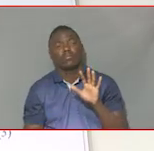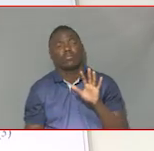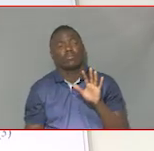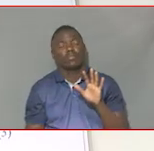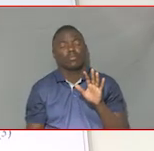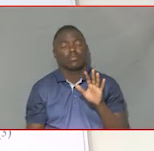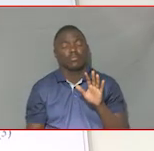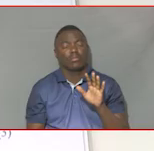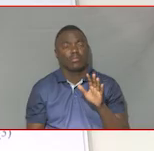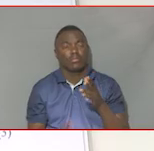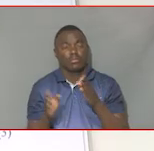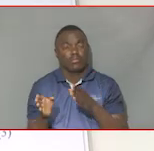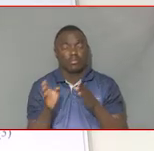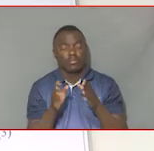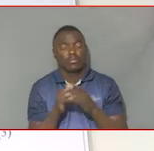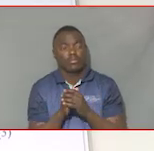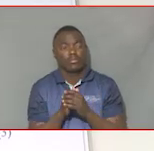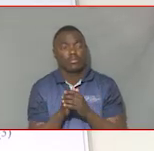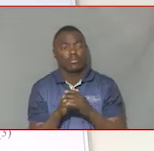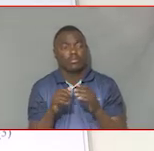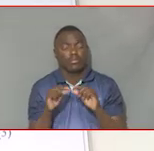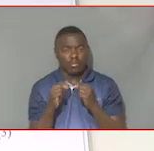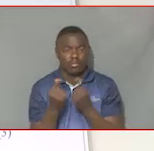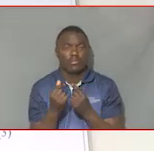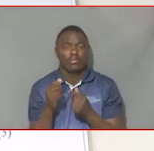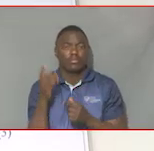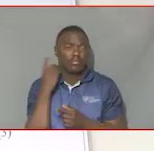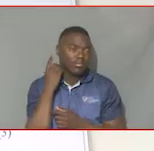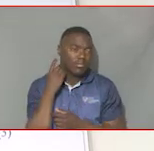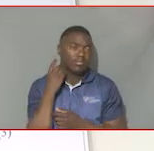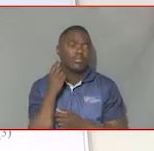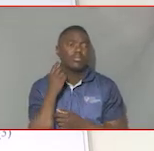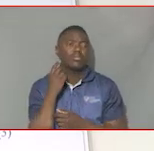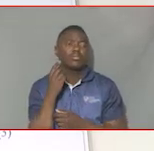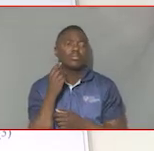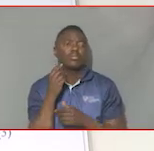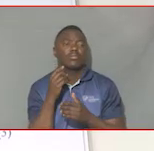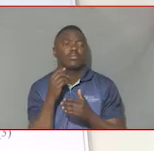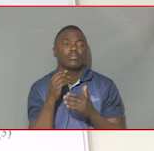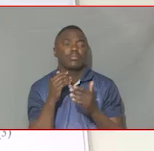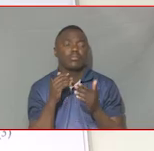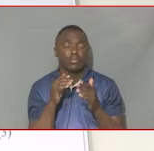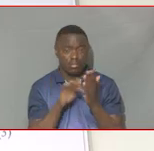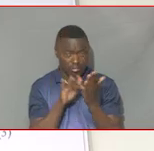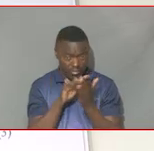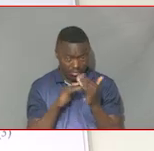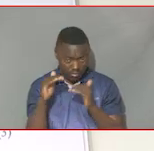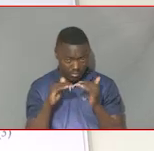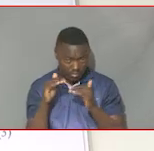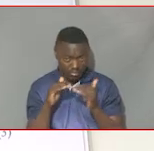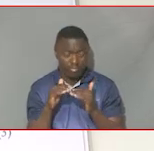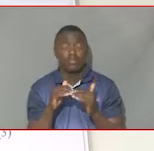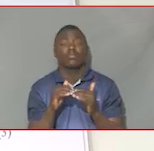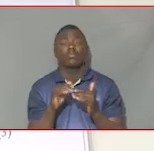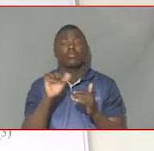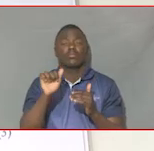data, the average or mean of group data, the standard deviation on your calculator, the values of A,